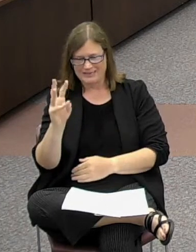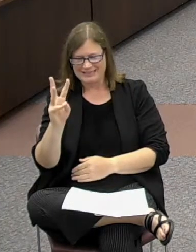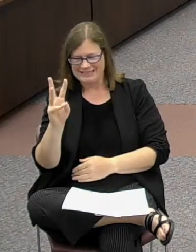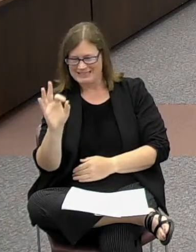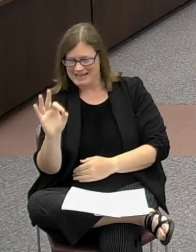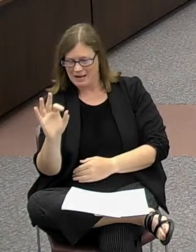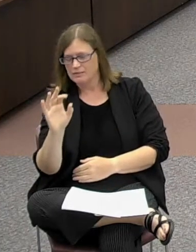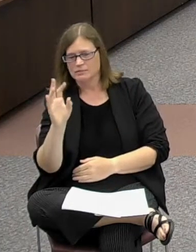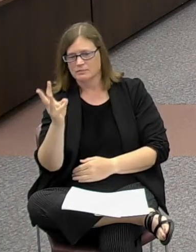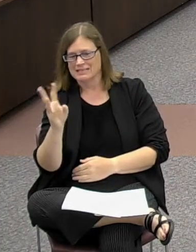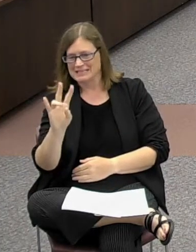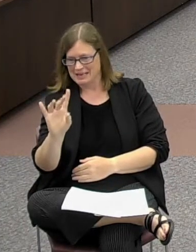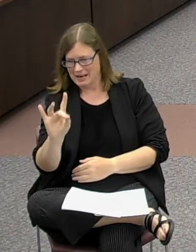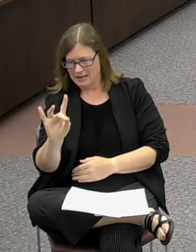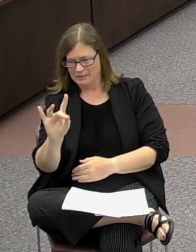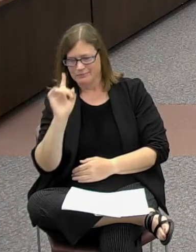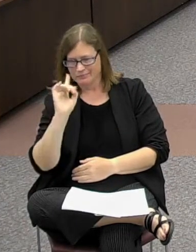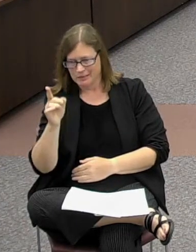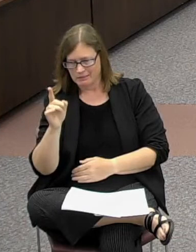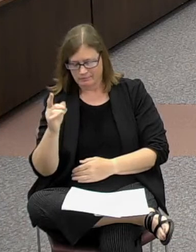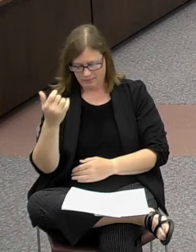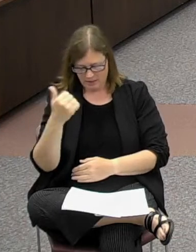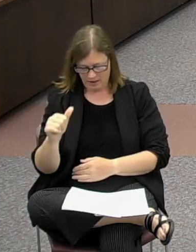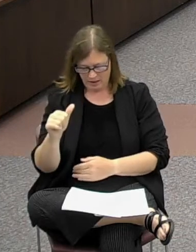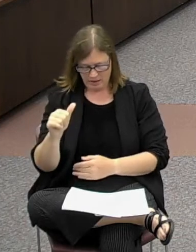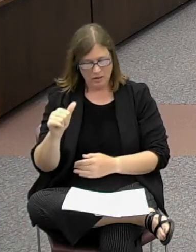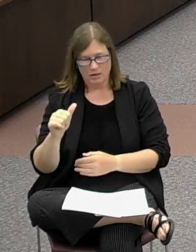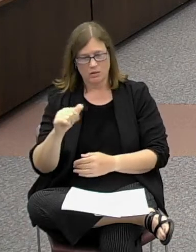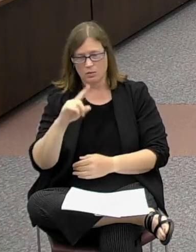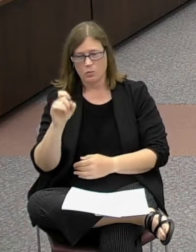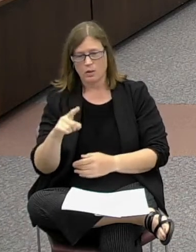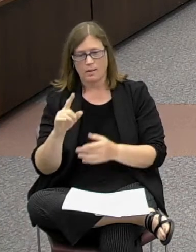$14,673,341.68. Any questions on the approval of payment of bills?